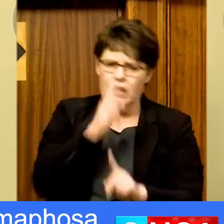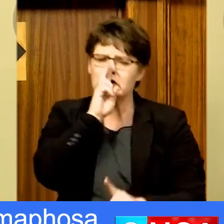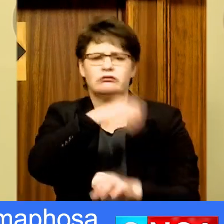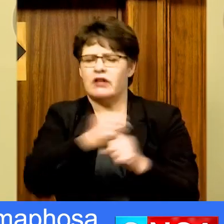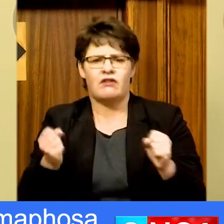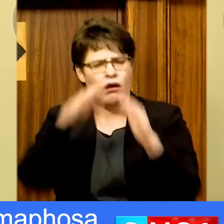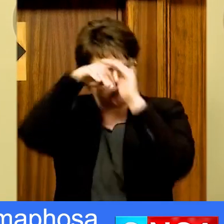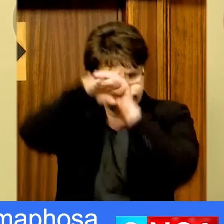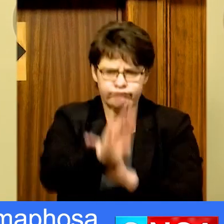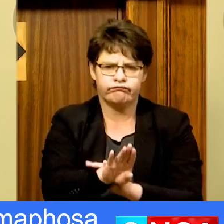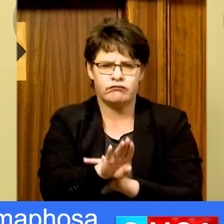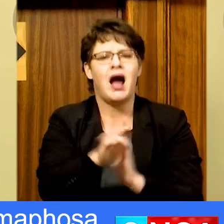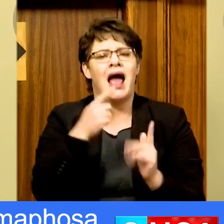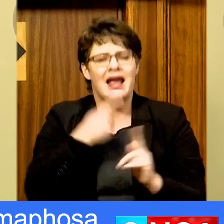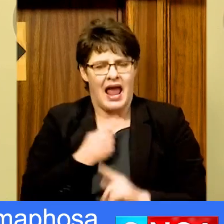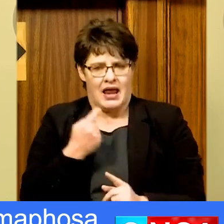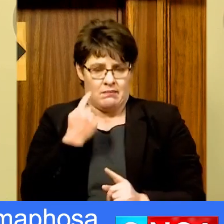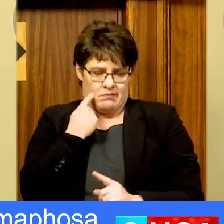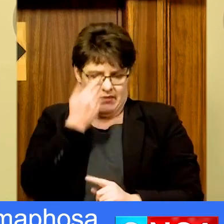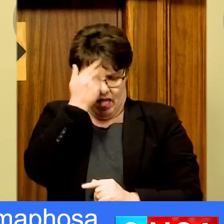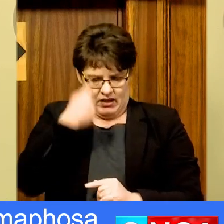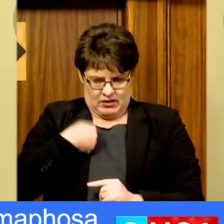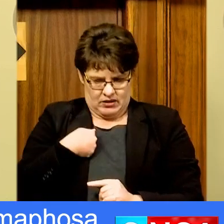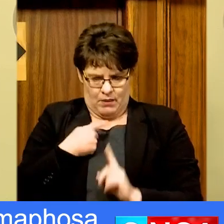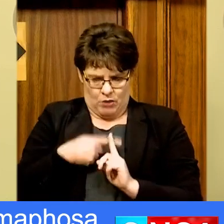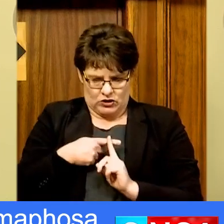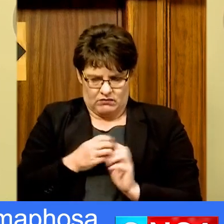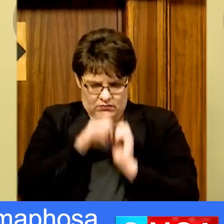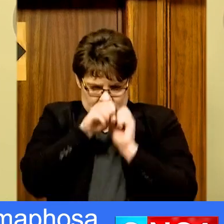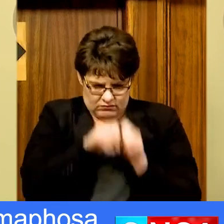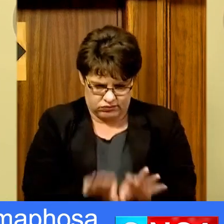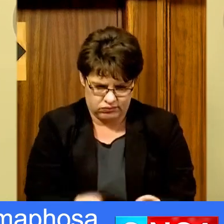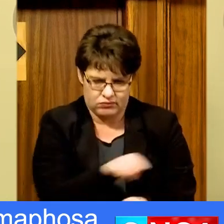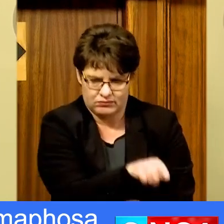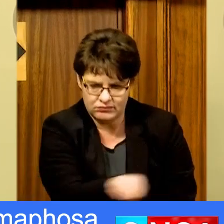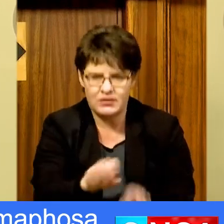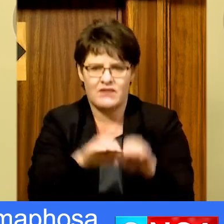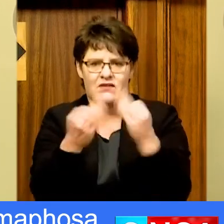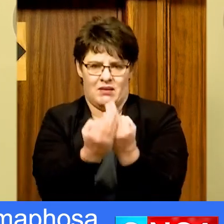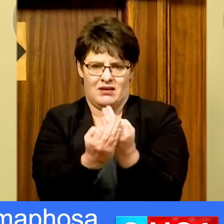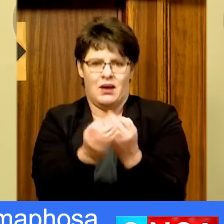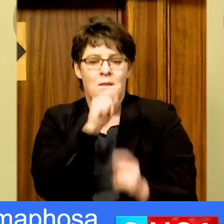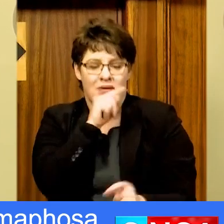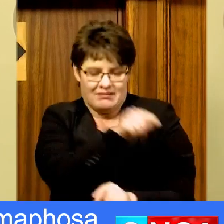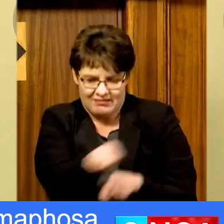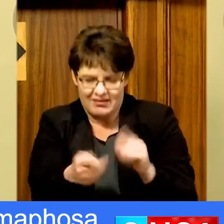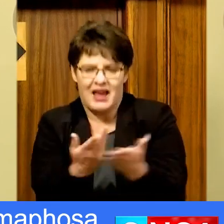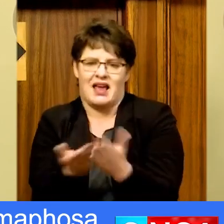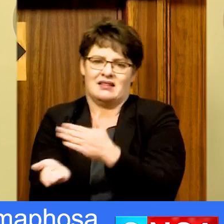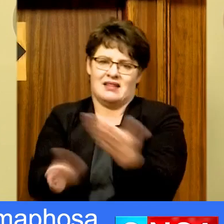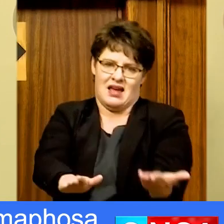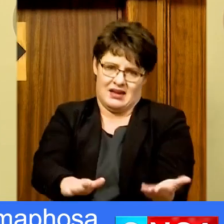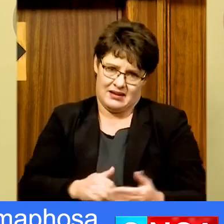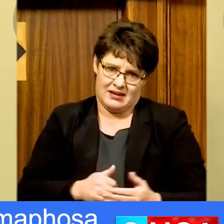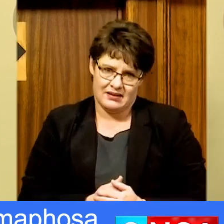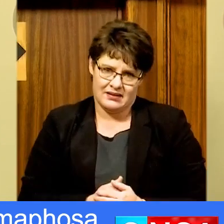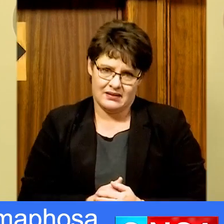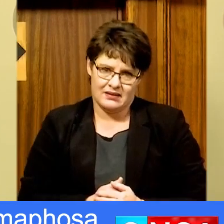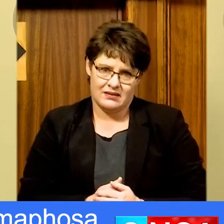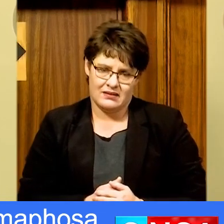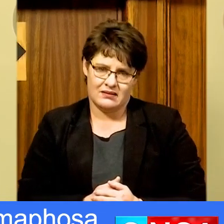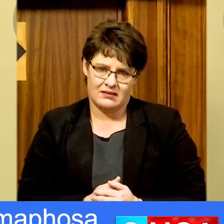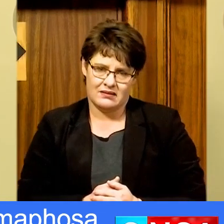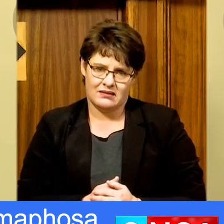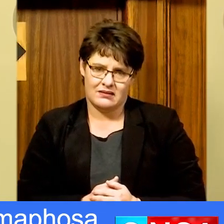can too easily spread the virus and cost lives. Maybe a disease that is caused by